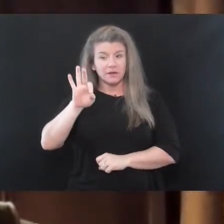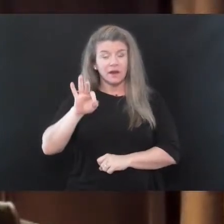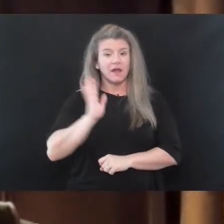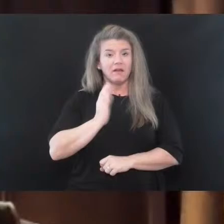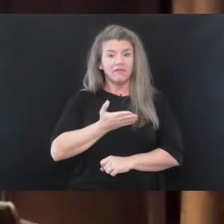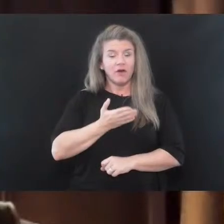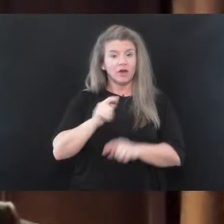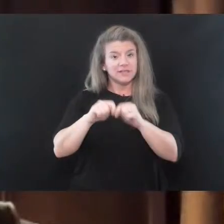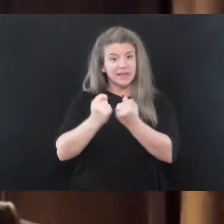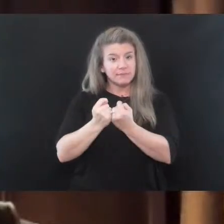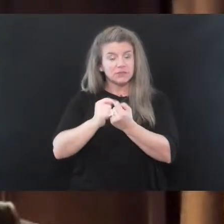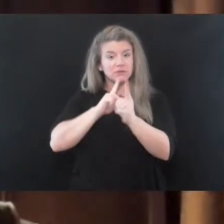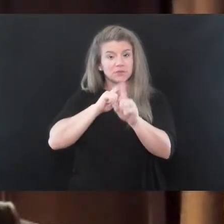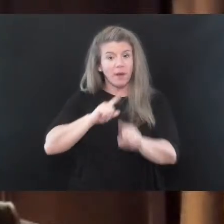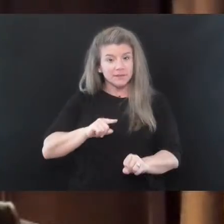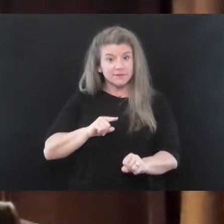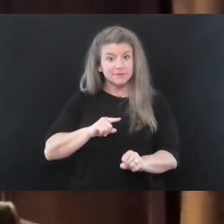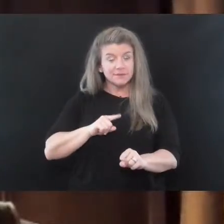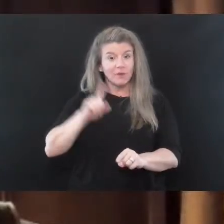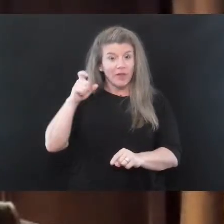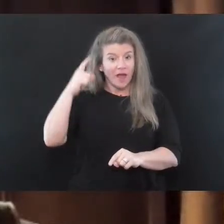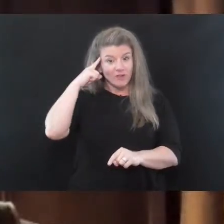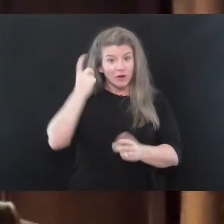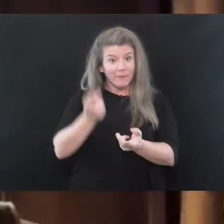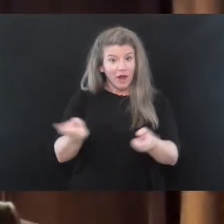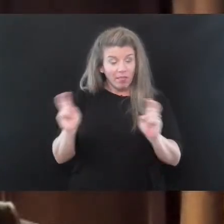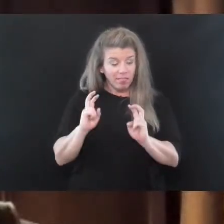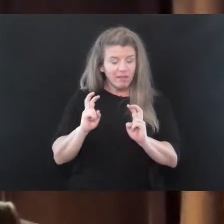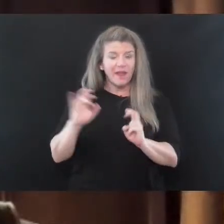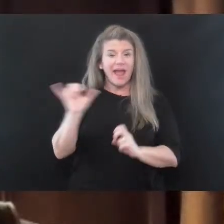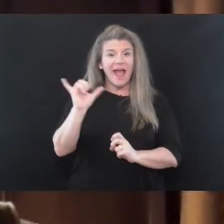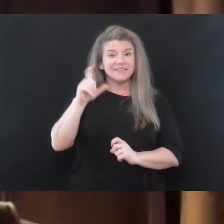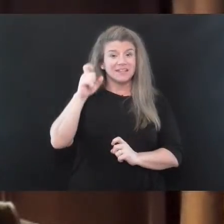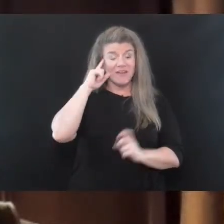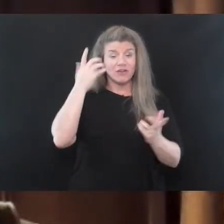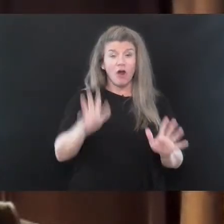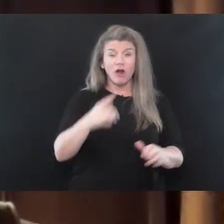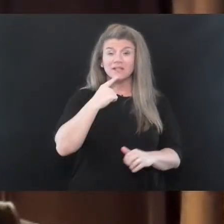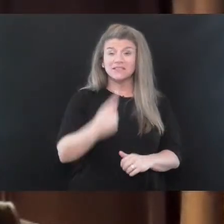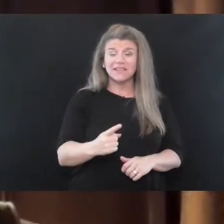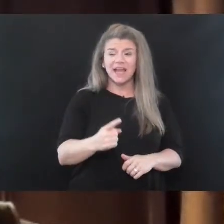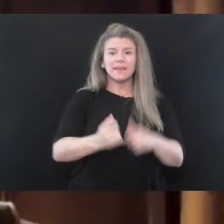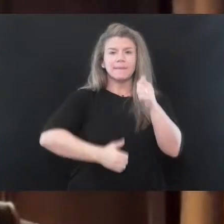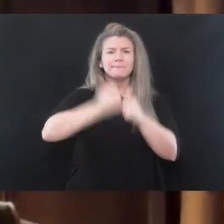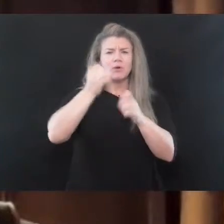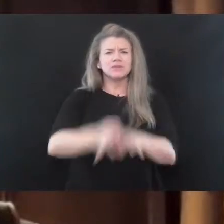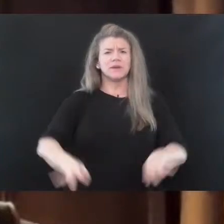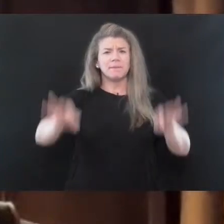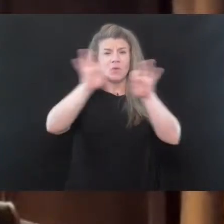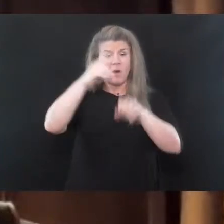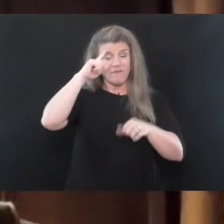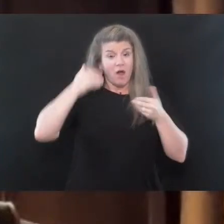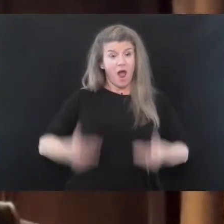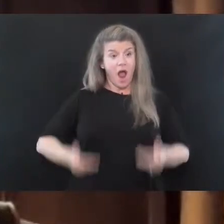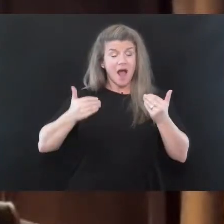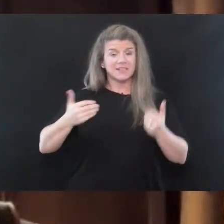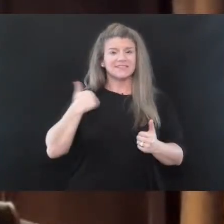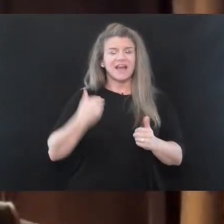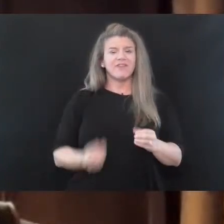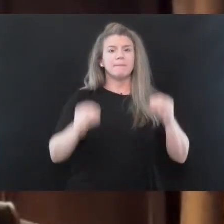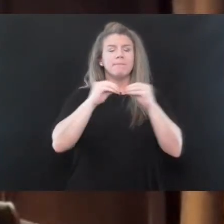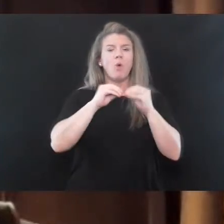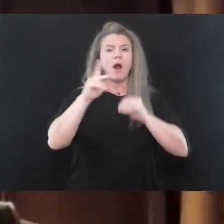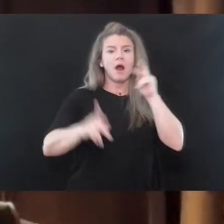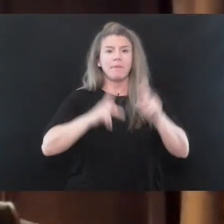leadership team's response with the governor. As the governor said, the key for us is having more people